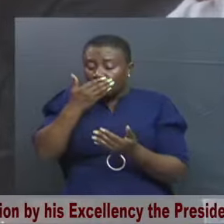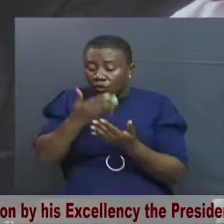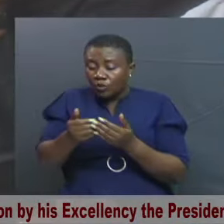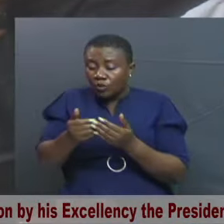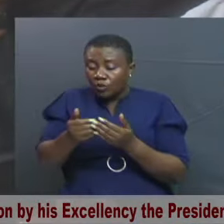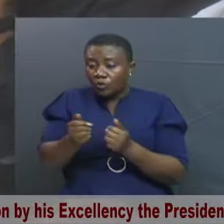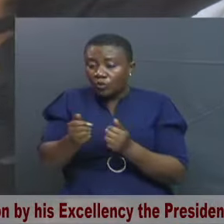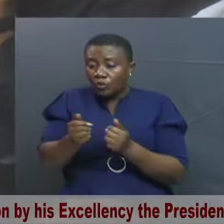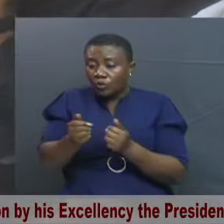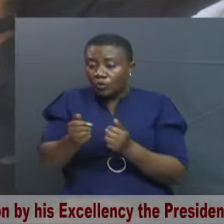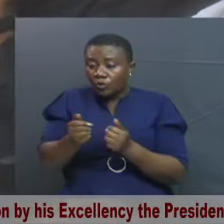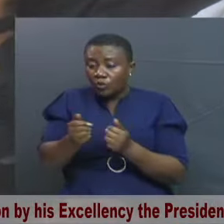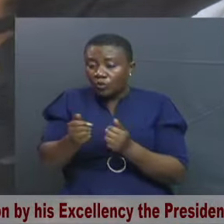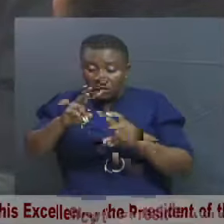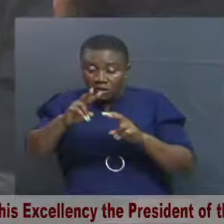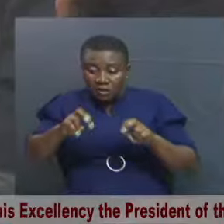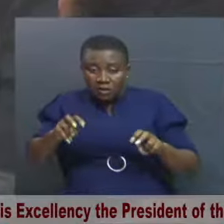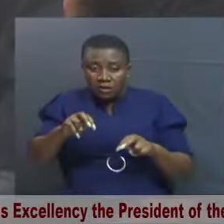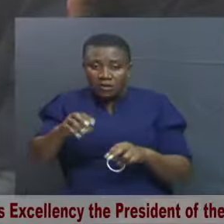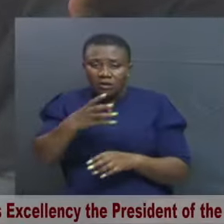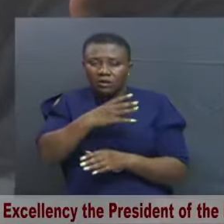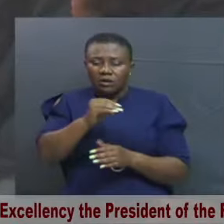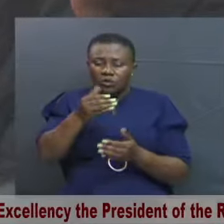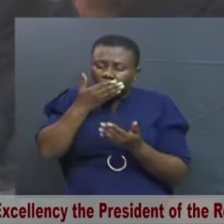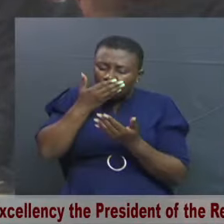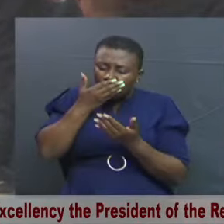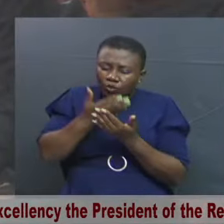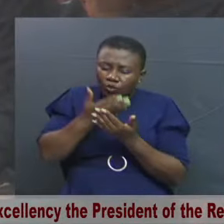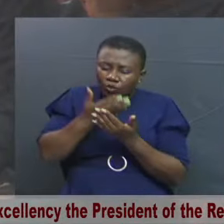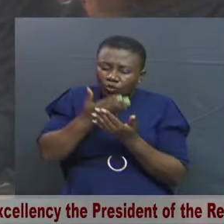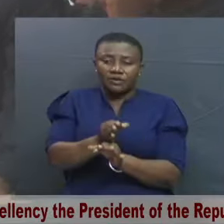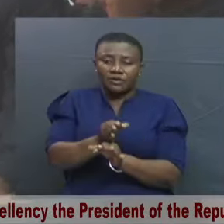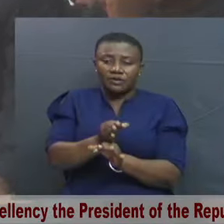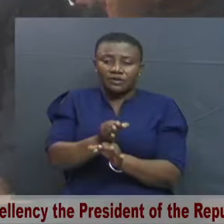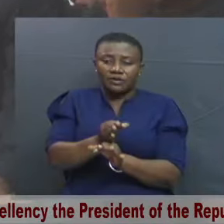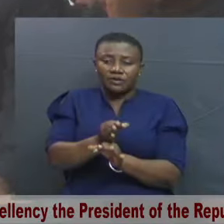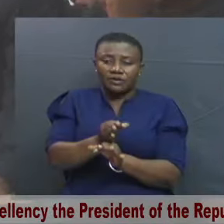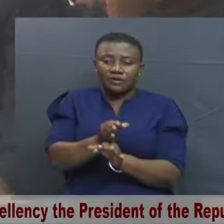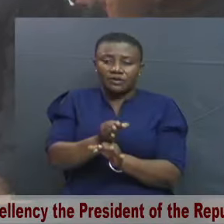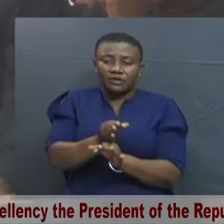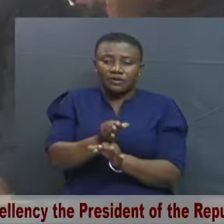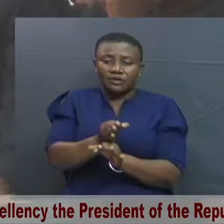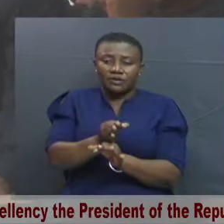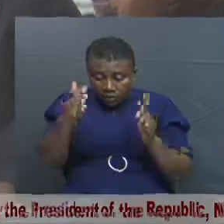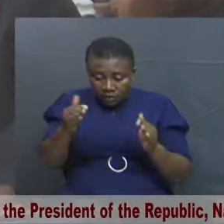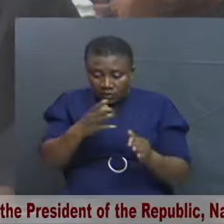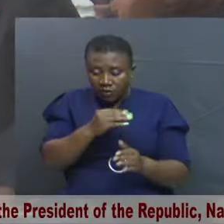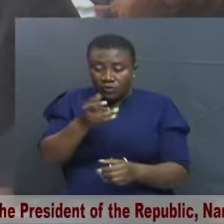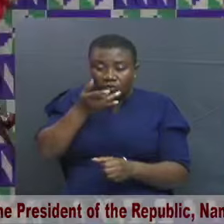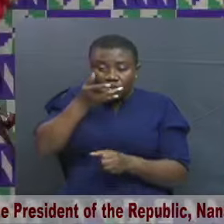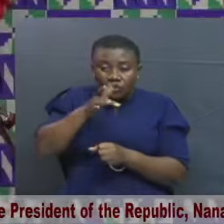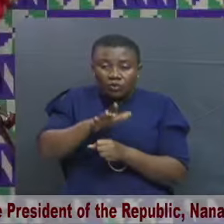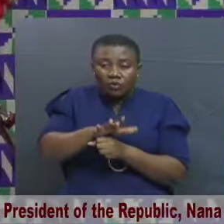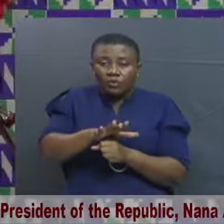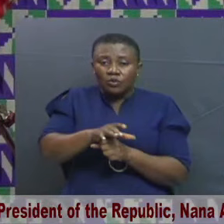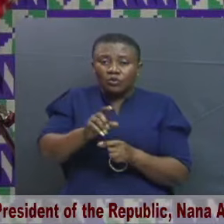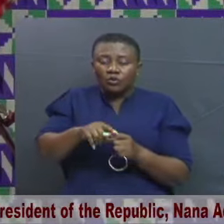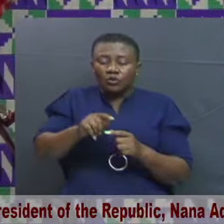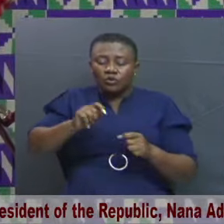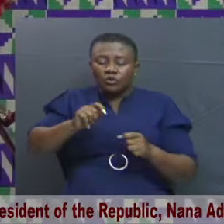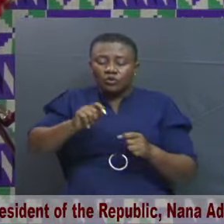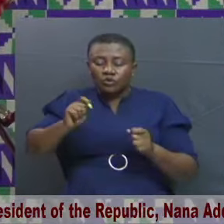sustainability analysis and good faith we are focused and committed to accelerating